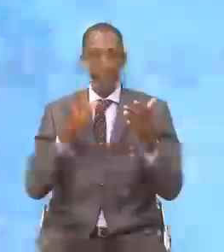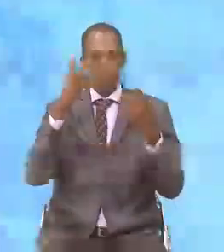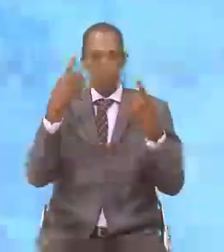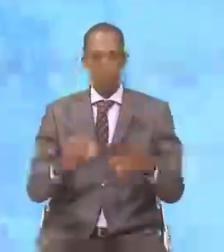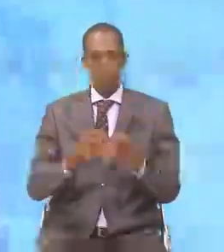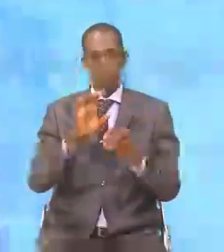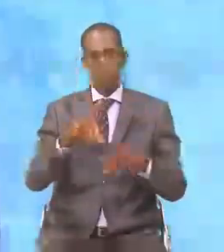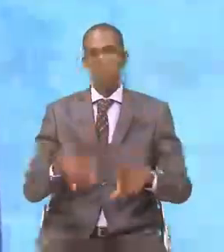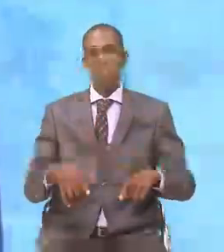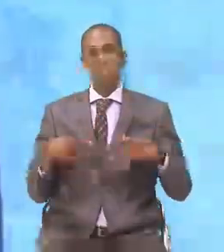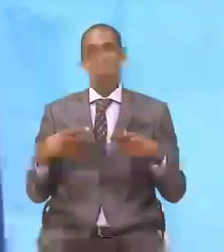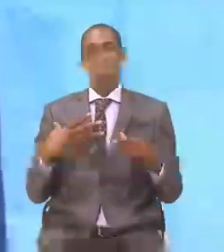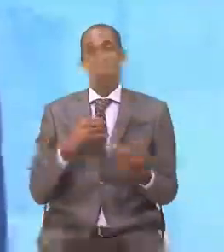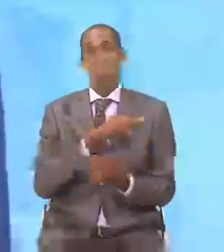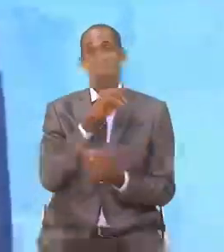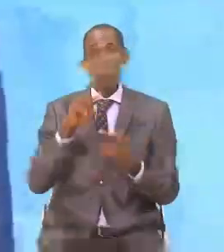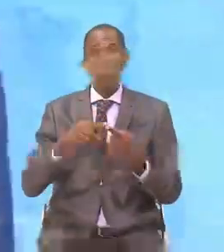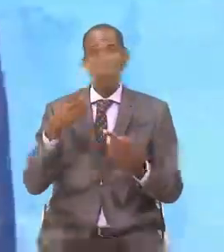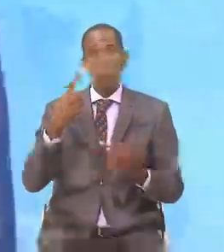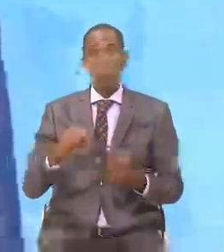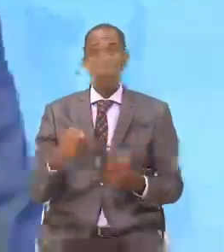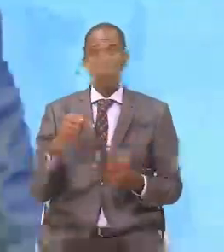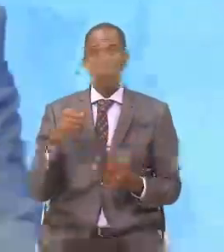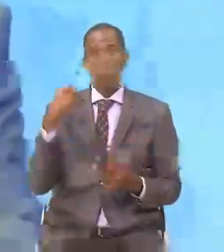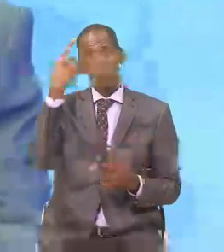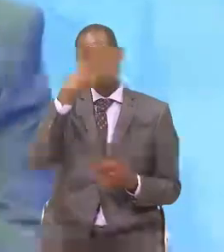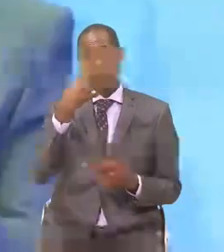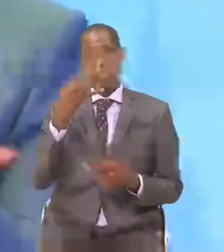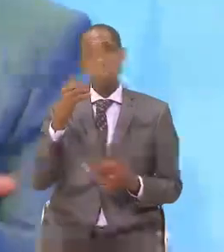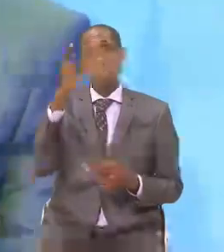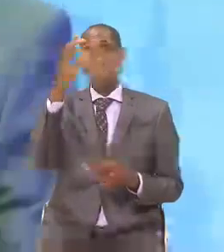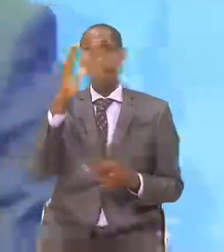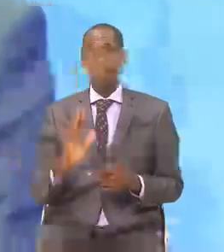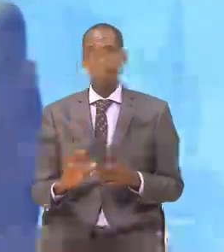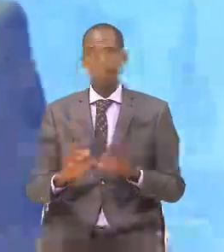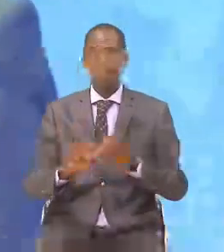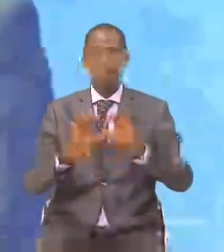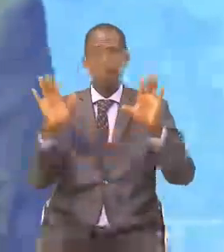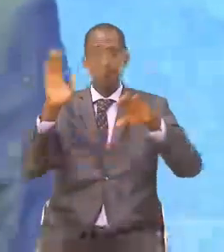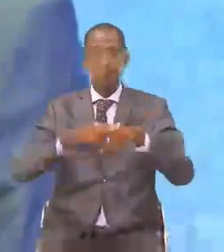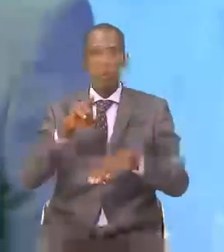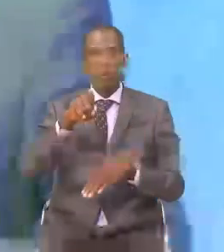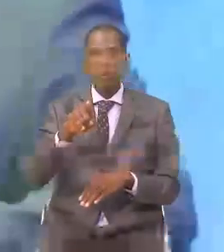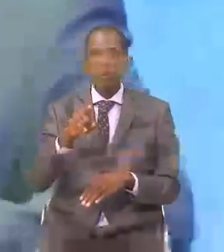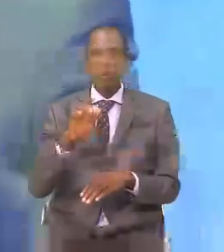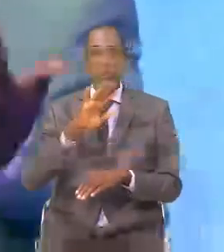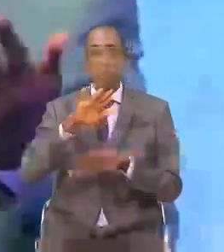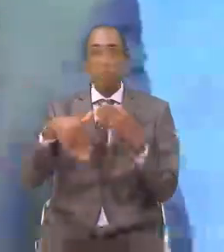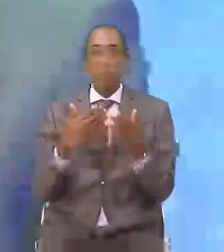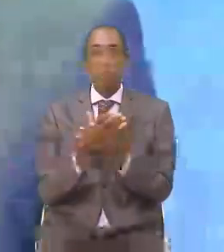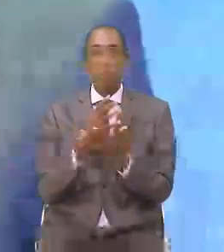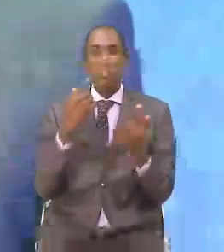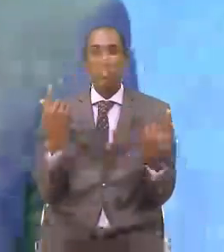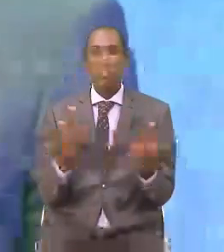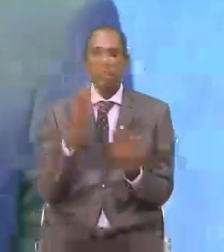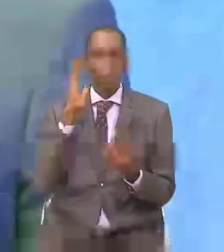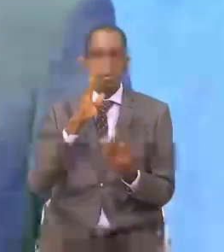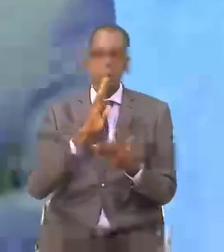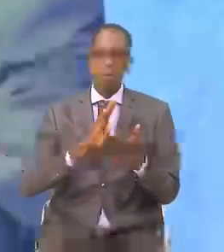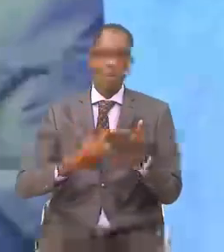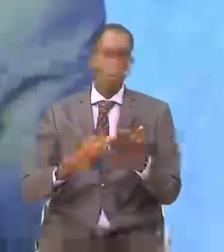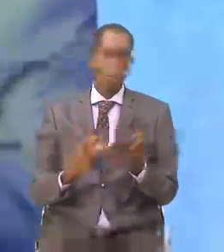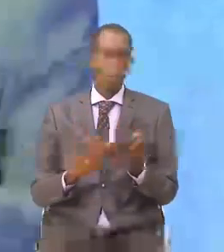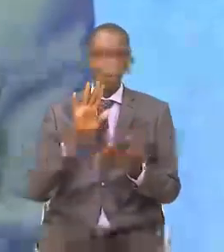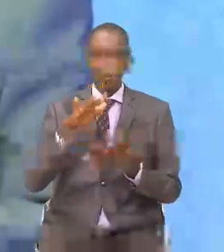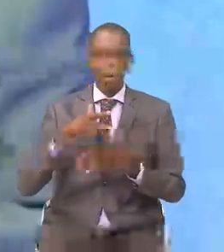That's what's going to happen tonight. And when the face of God shines upon you, all your sins